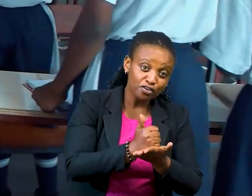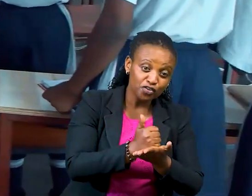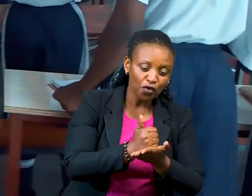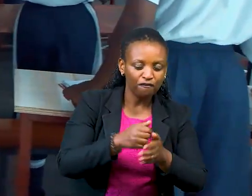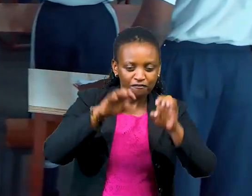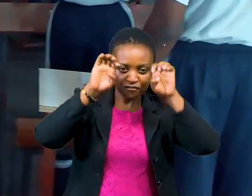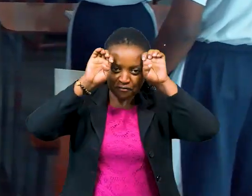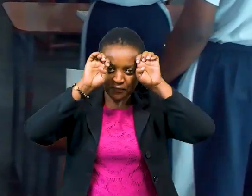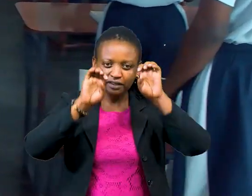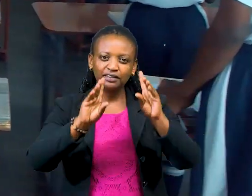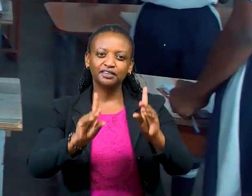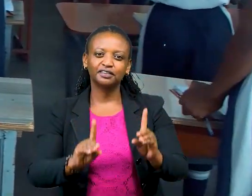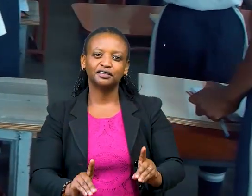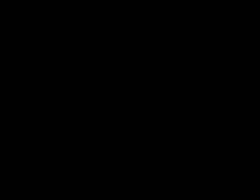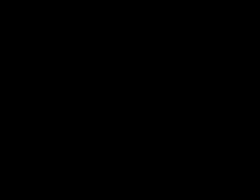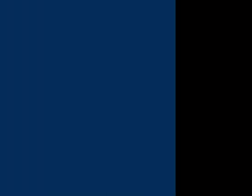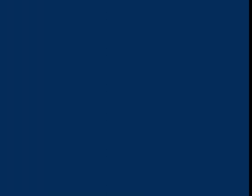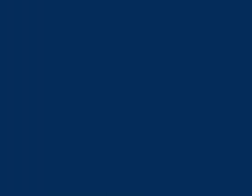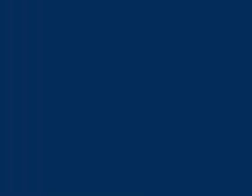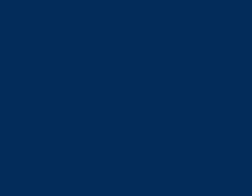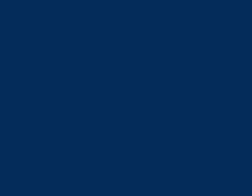Because of education.